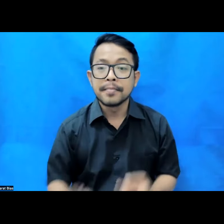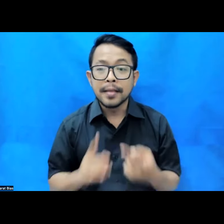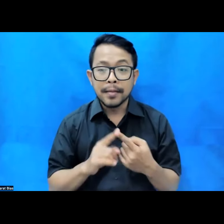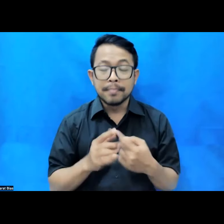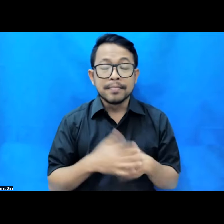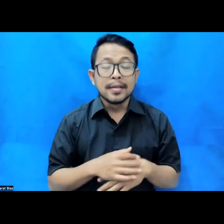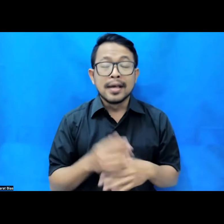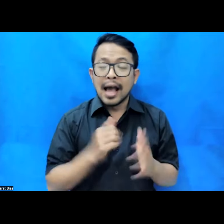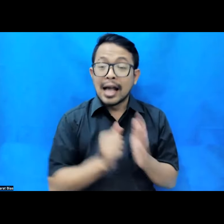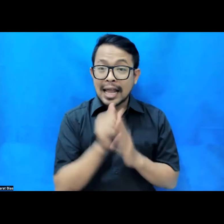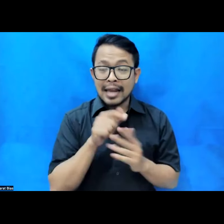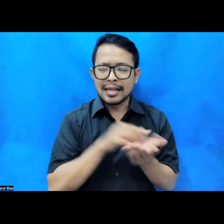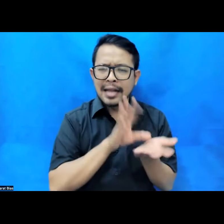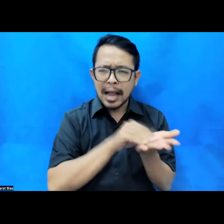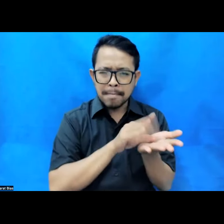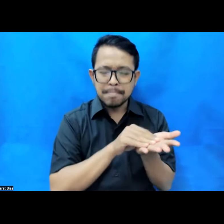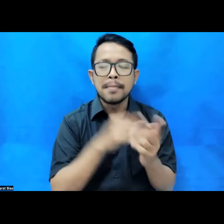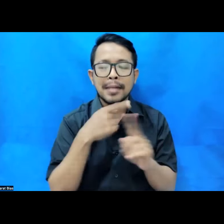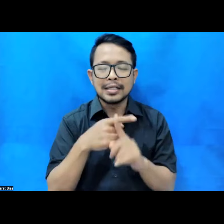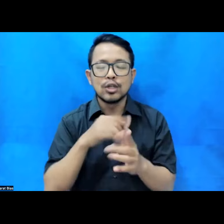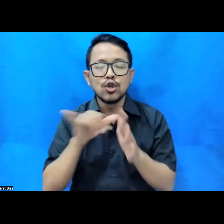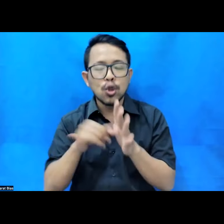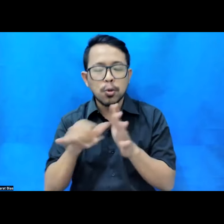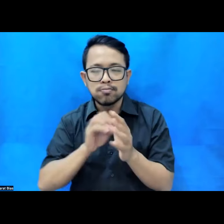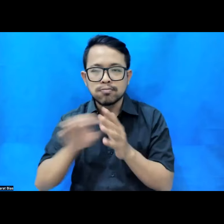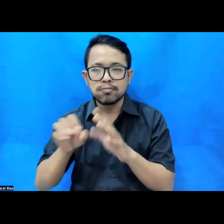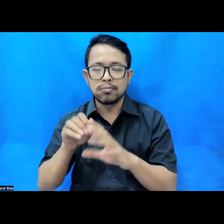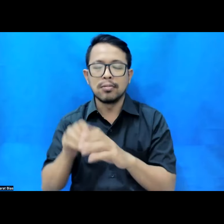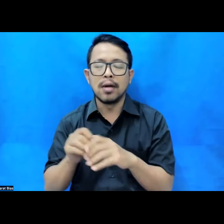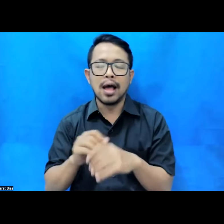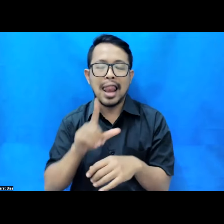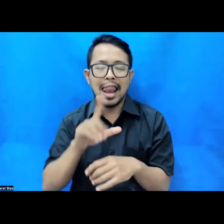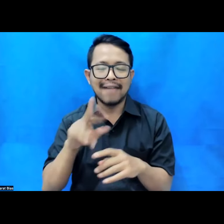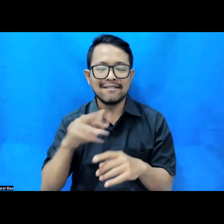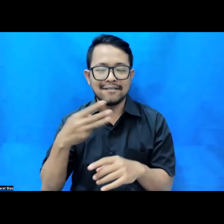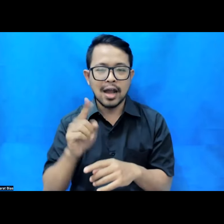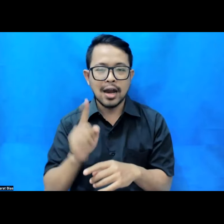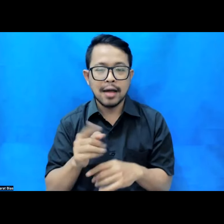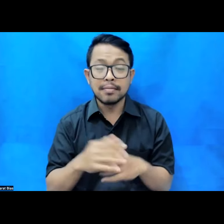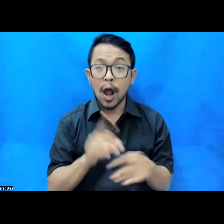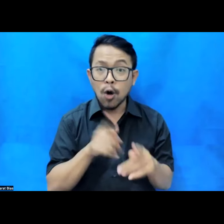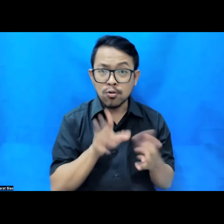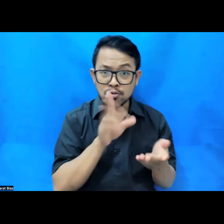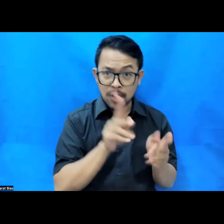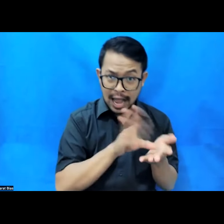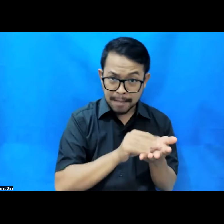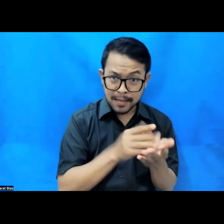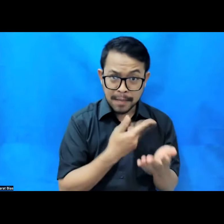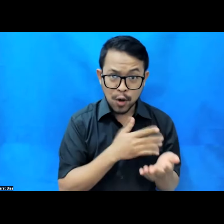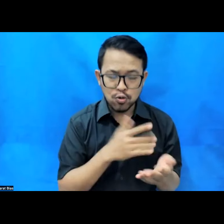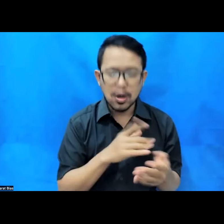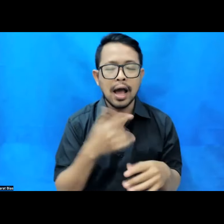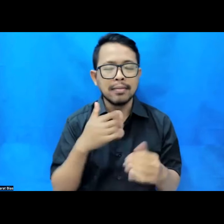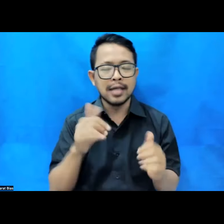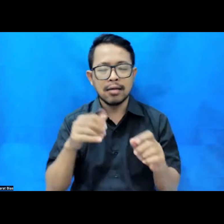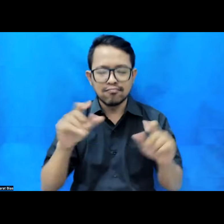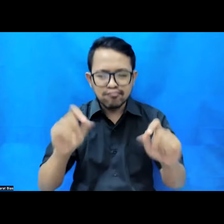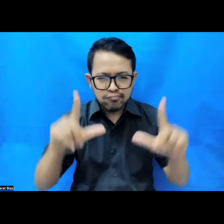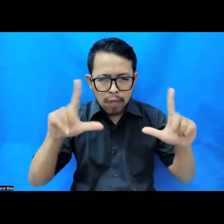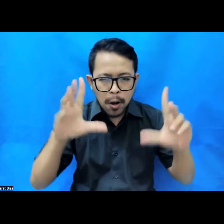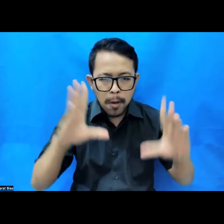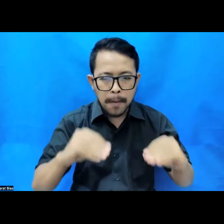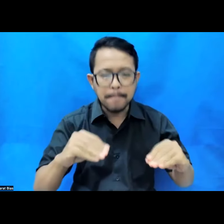this session is being recorded and being streamed live through YouTube. If you do not want to be shown live,